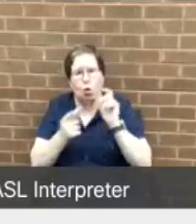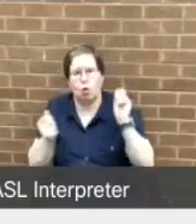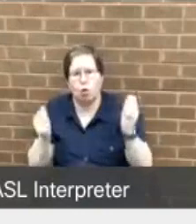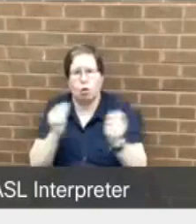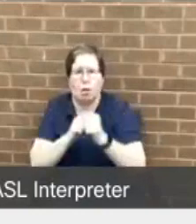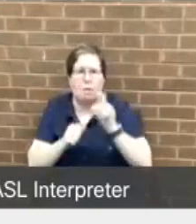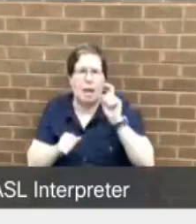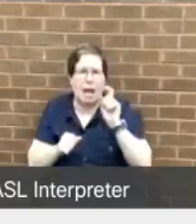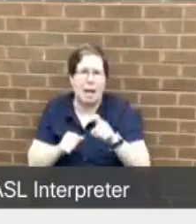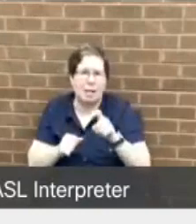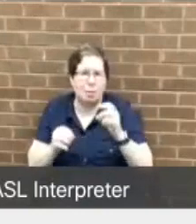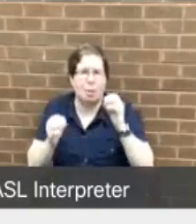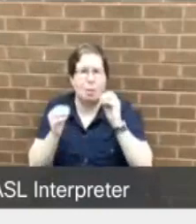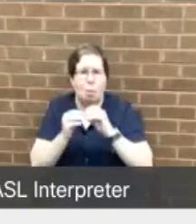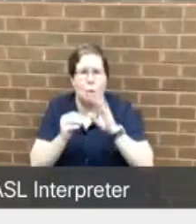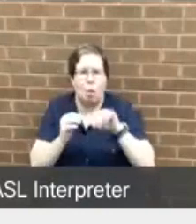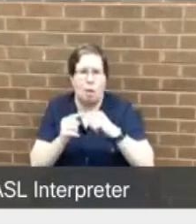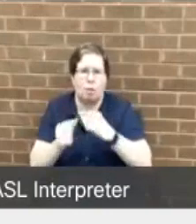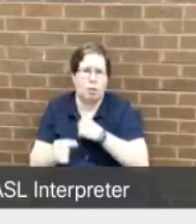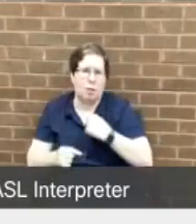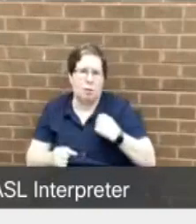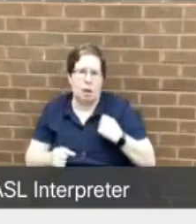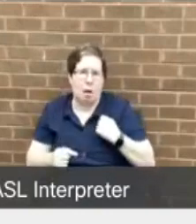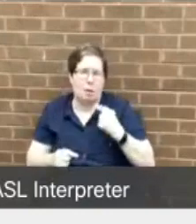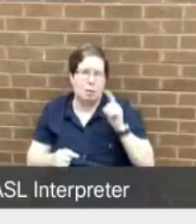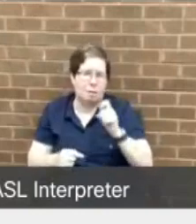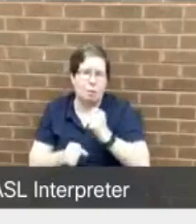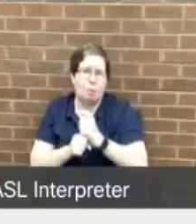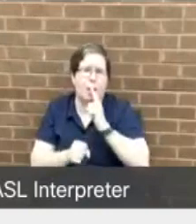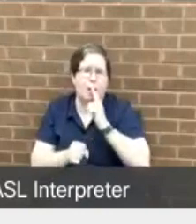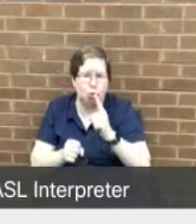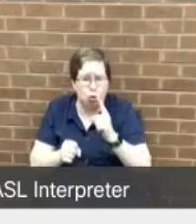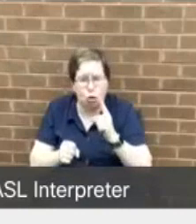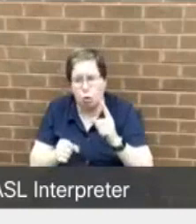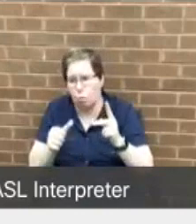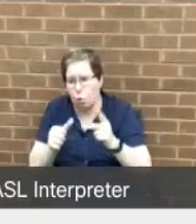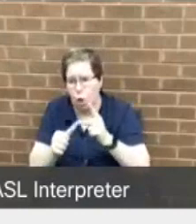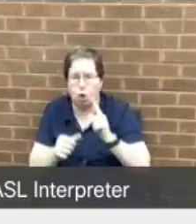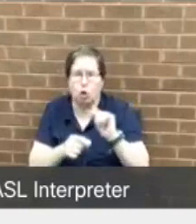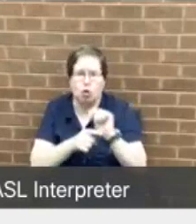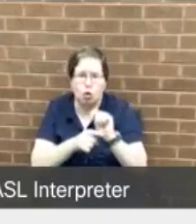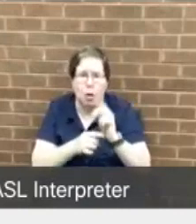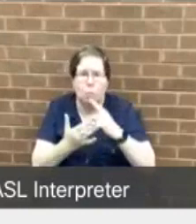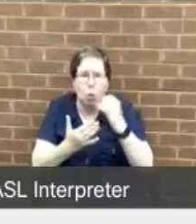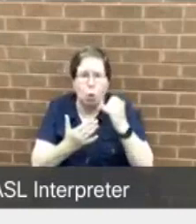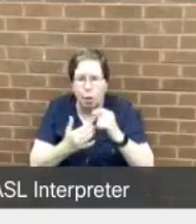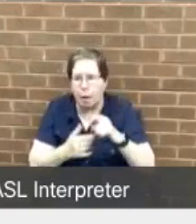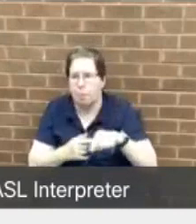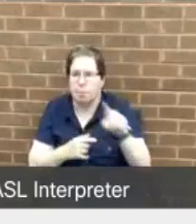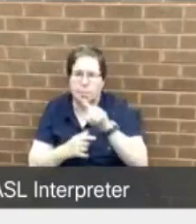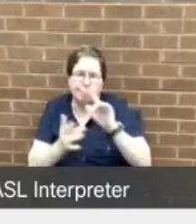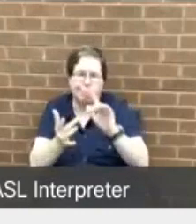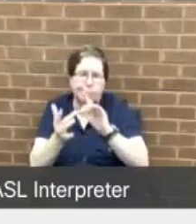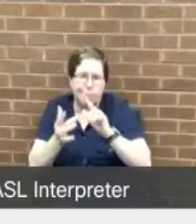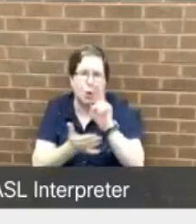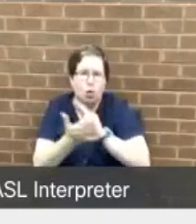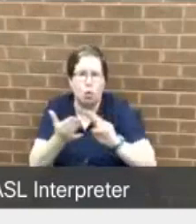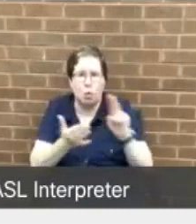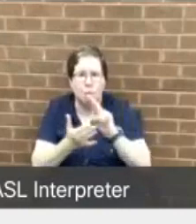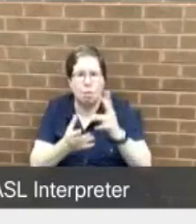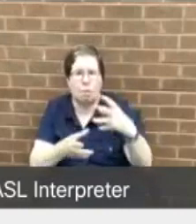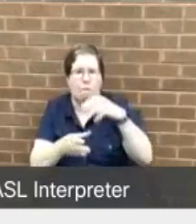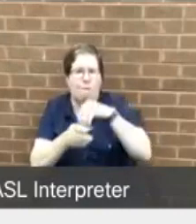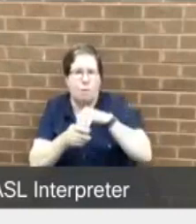to go beyond just us. We have to make sure that we're making it part of our training programs. We have to reach out to our universities and make it part of the